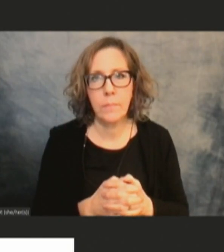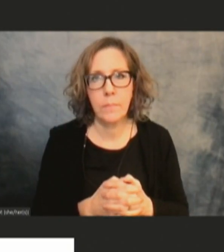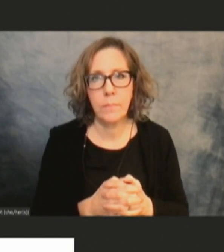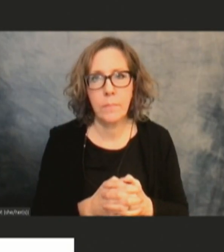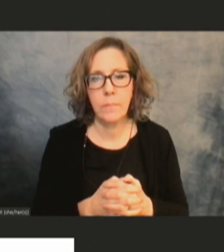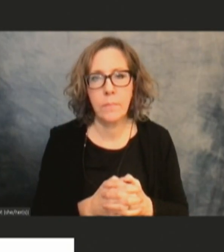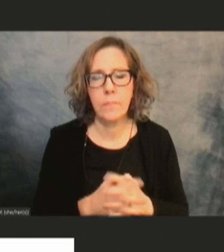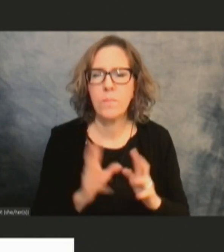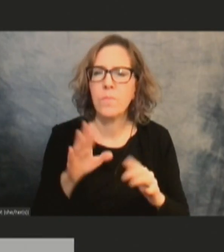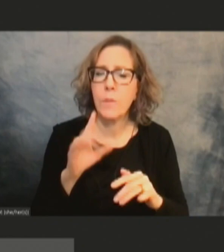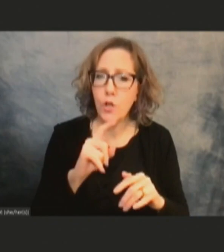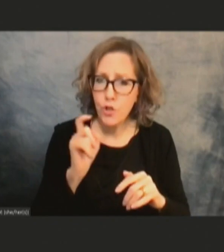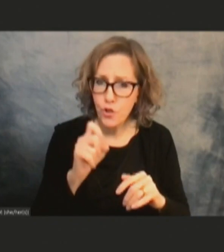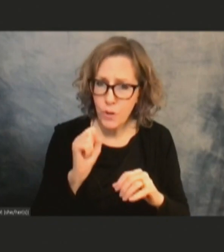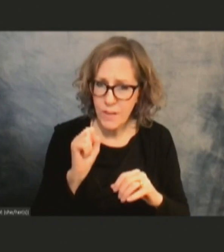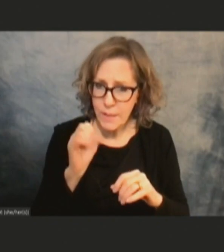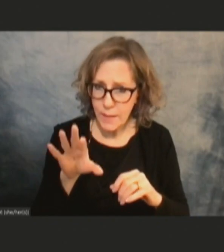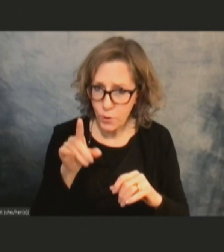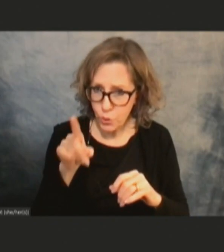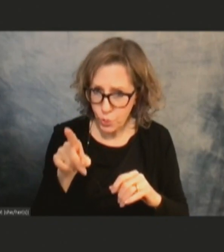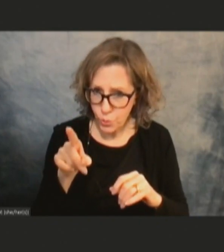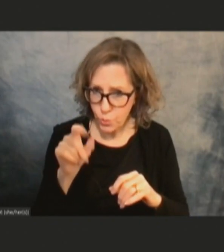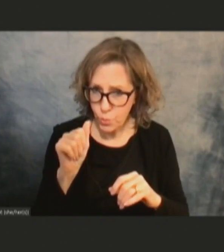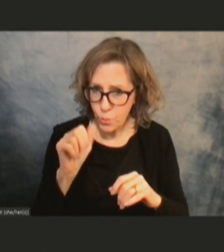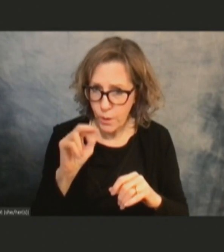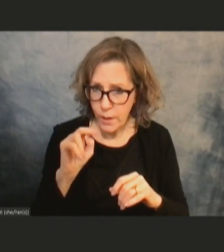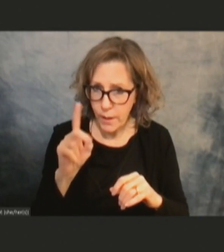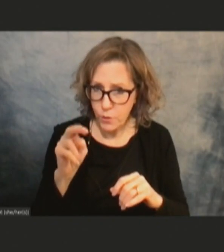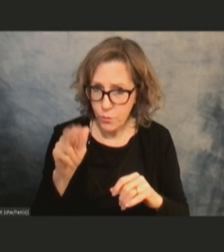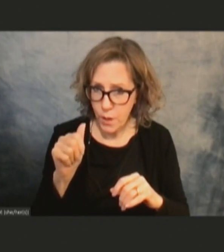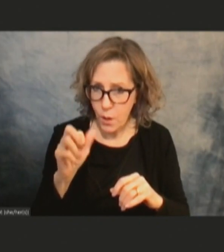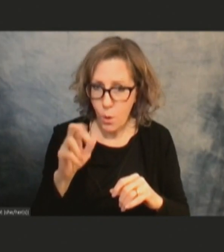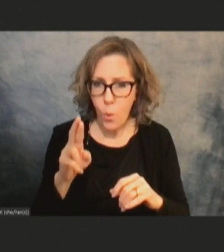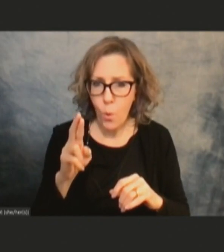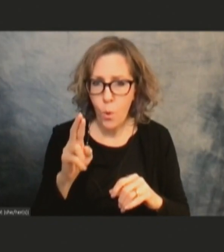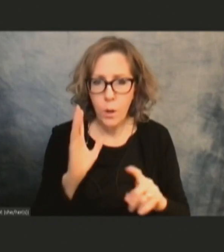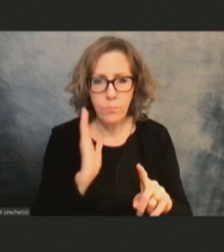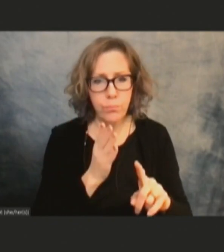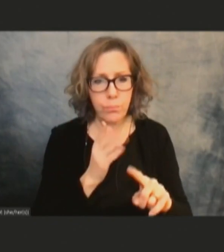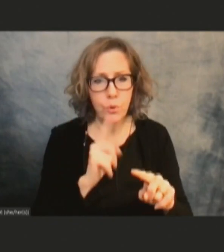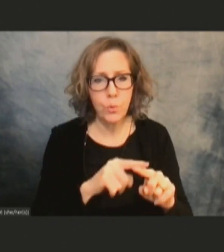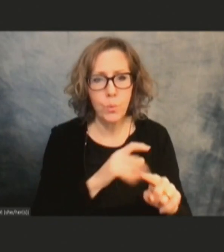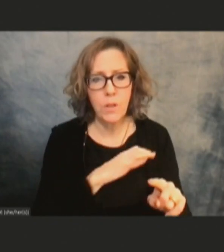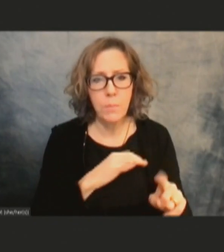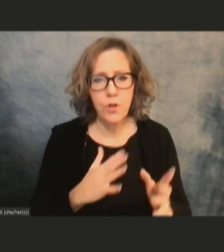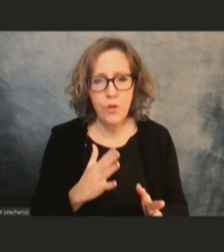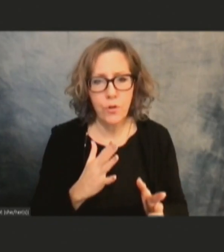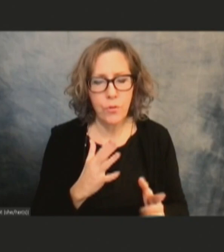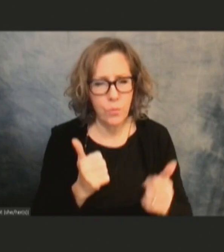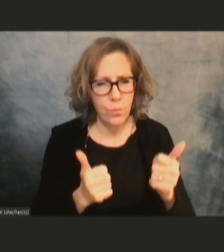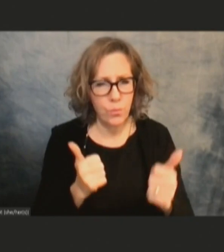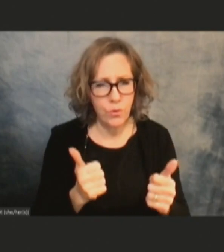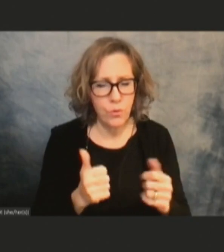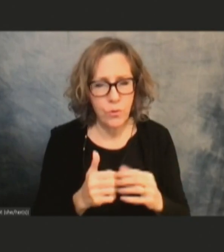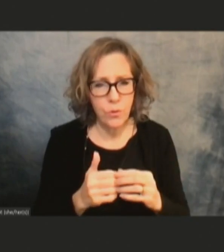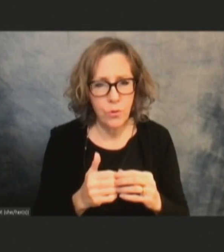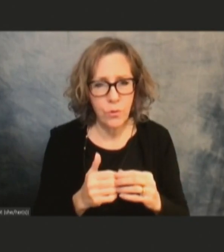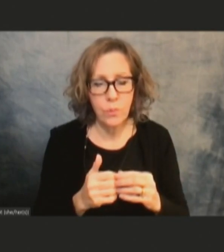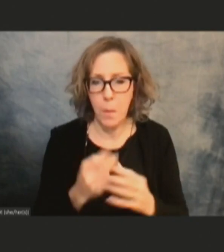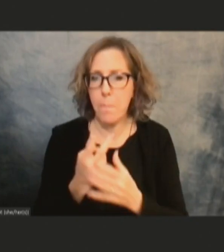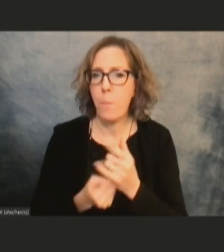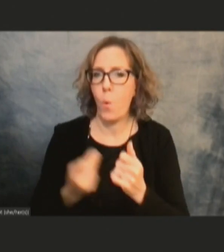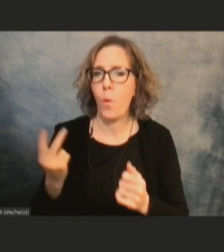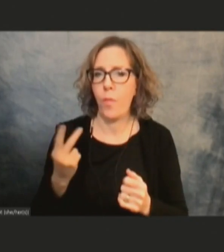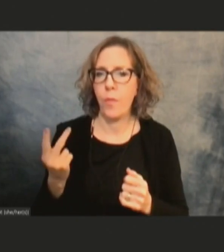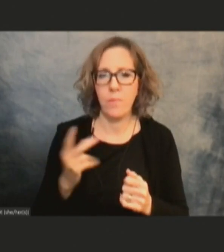Should they send it to you, Andrea, or should they send it directly to you, Commissioner? You can send it to me and Andrea. That's